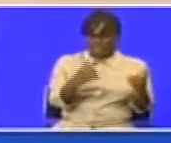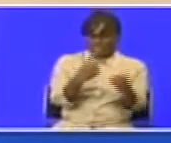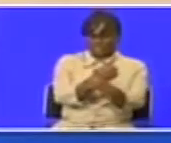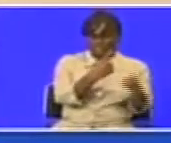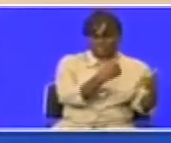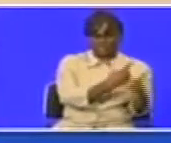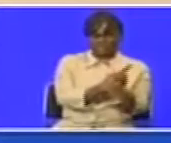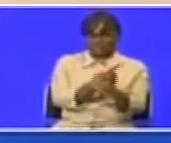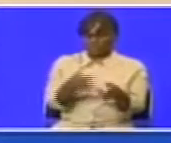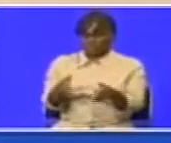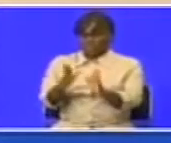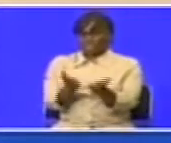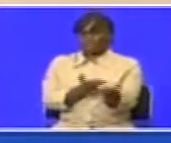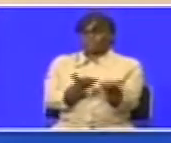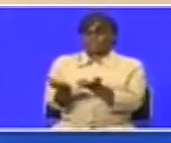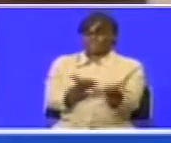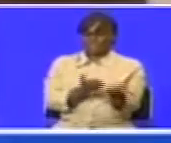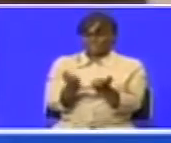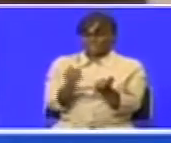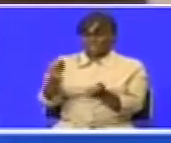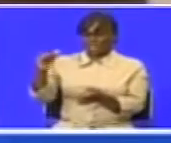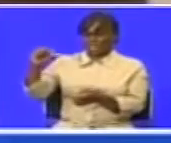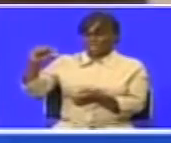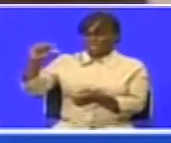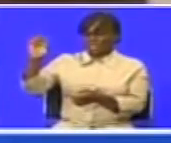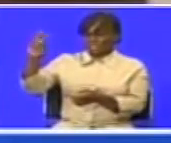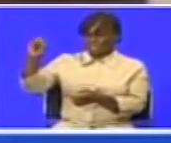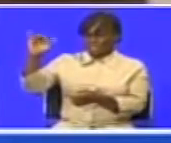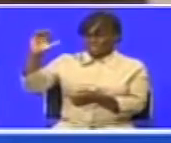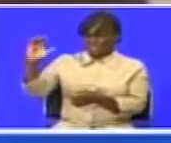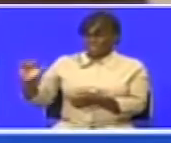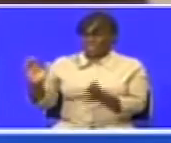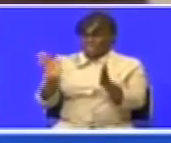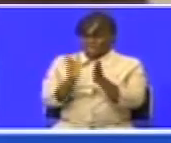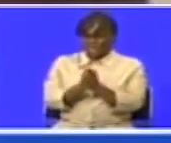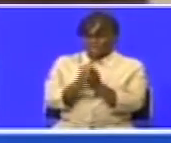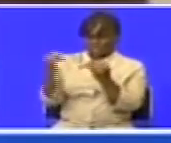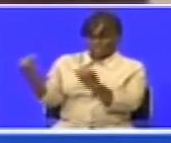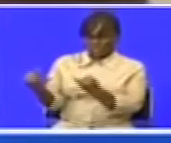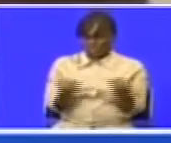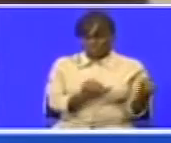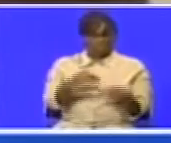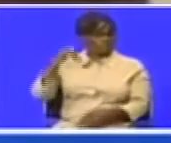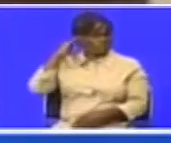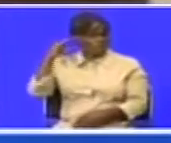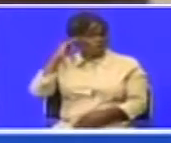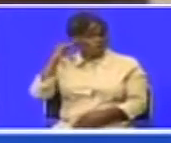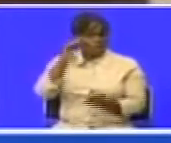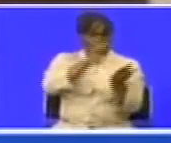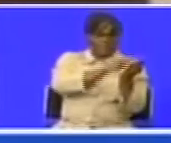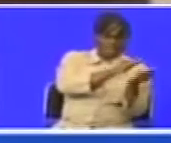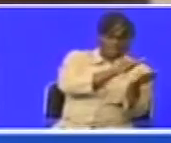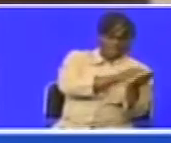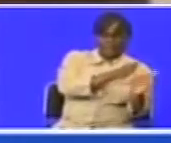different ways of doing it, through agency banking. And also we have introduced mobile banking whereby we can now